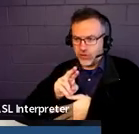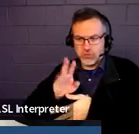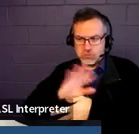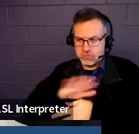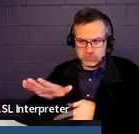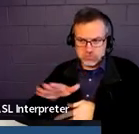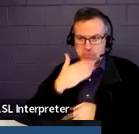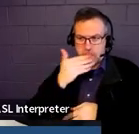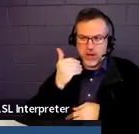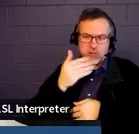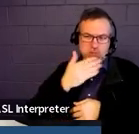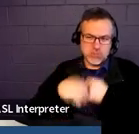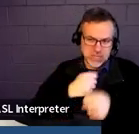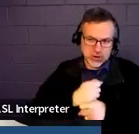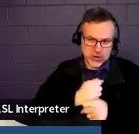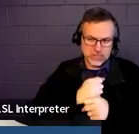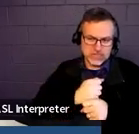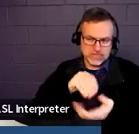the